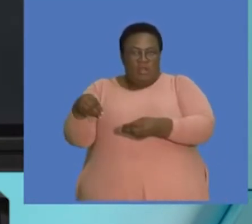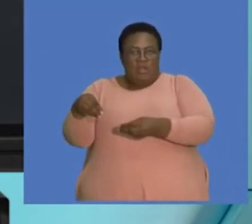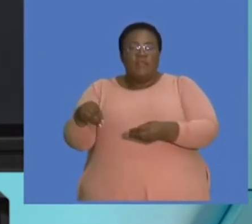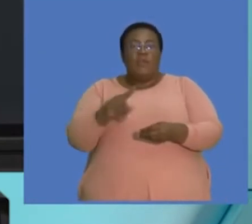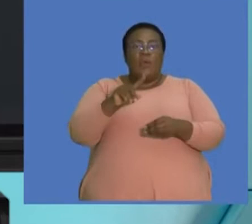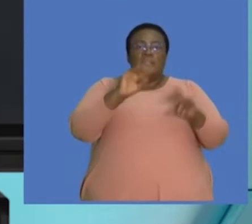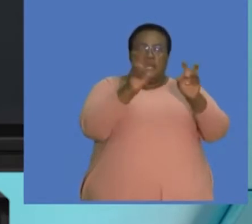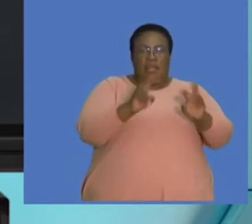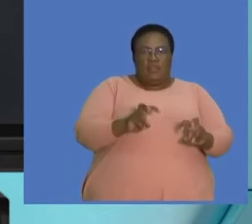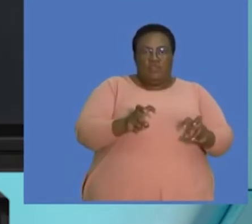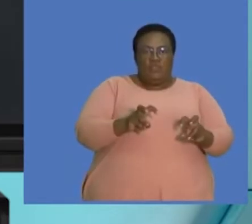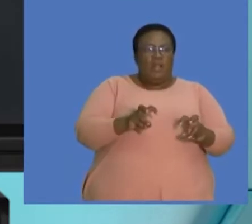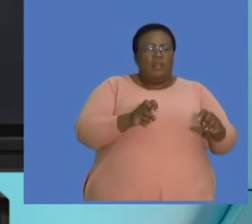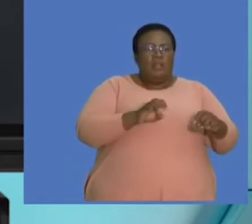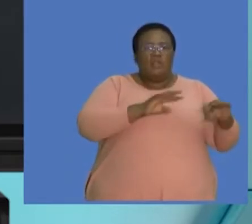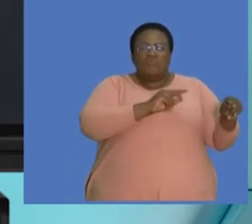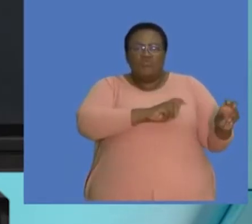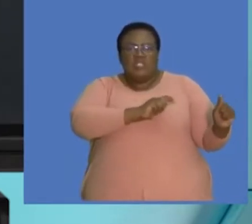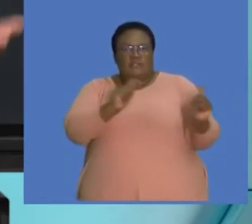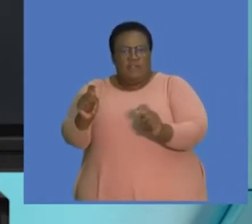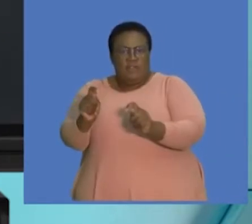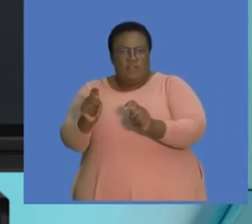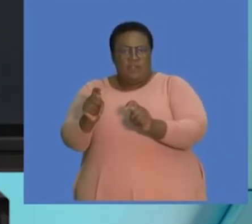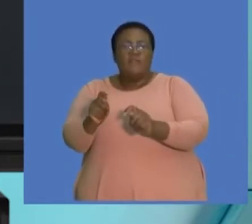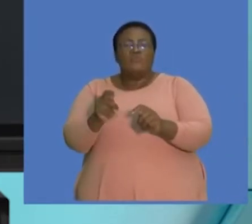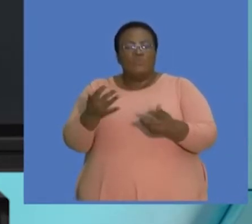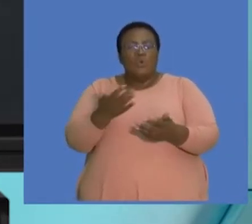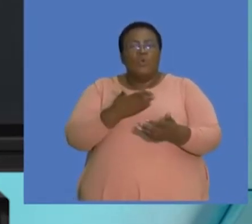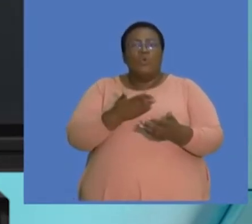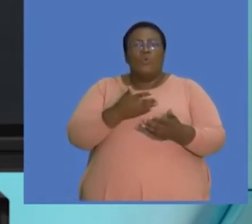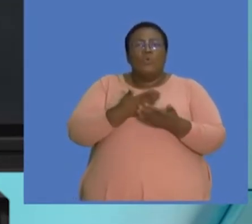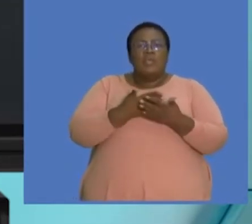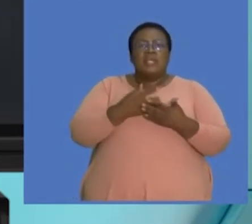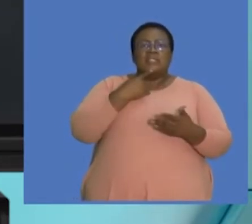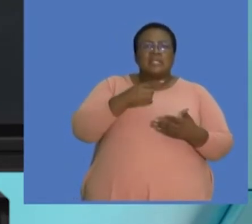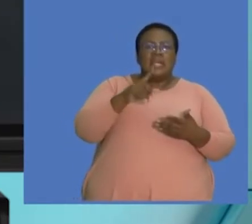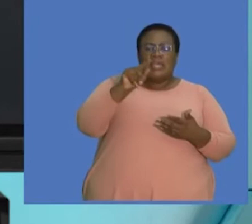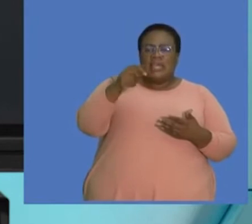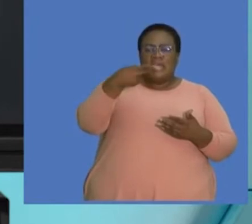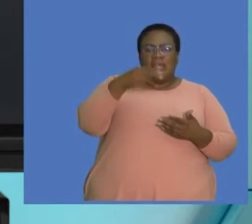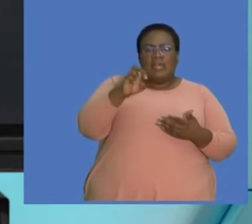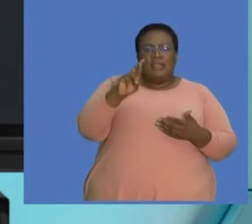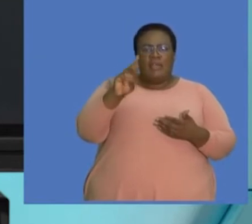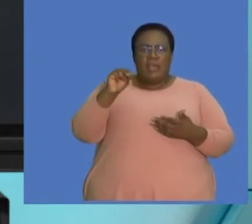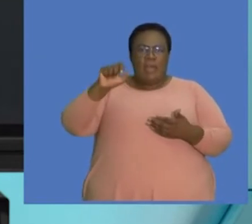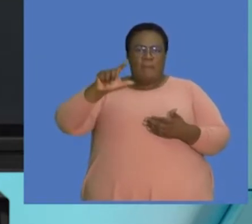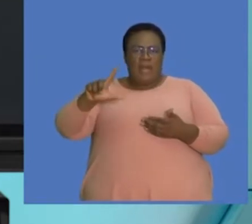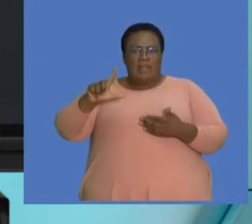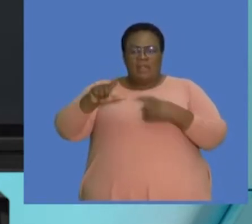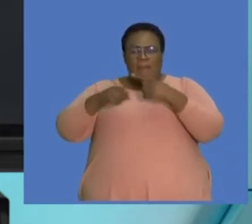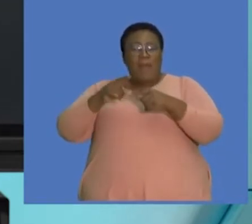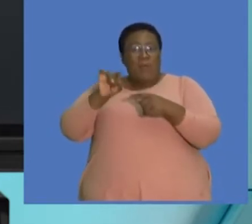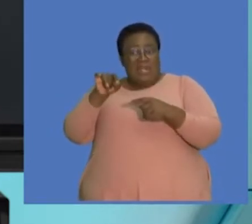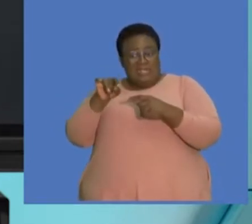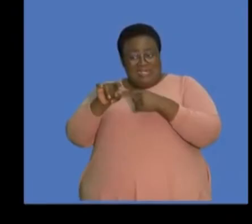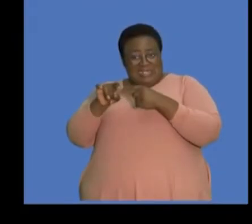are electrical conductors, because in a different context we may talk of thermal conductors, which obviously has to do with what? With